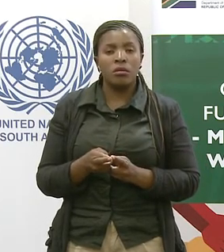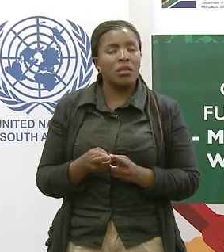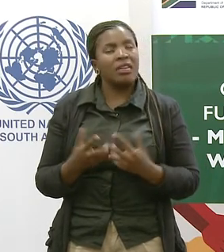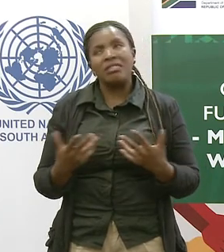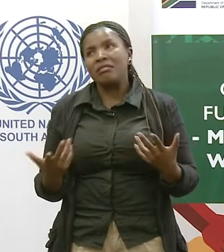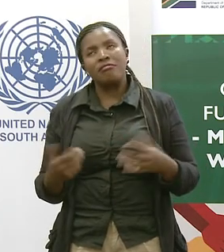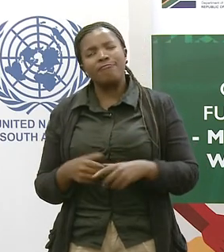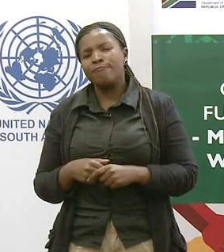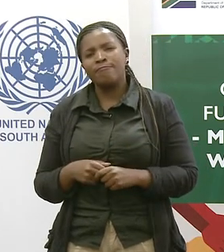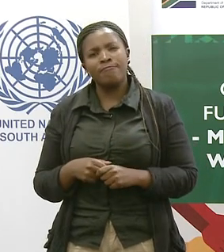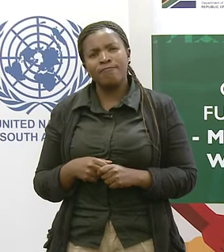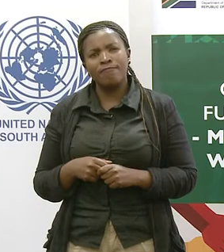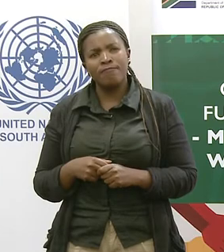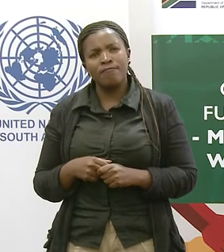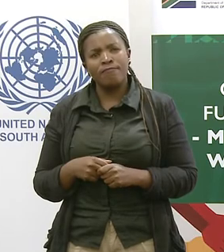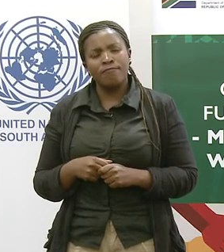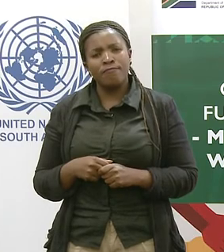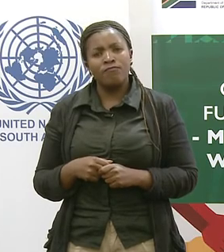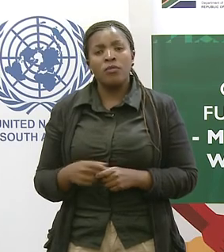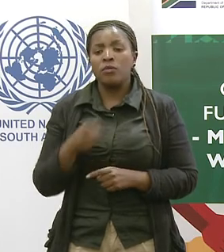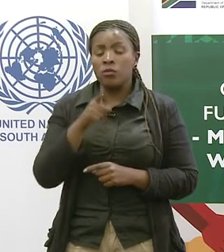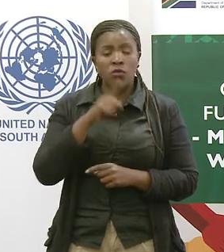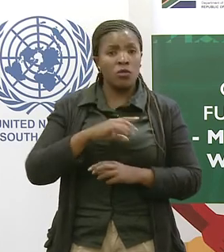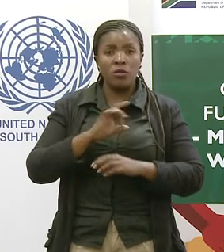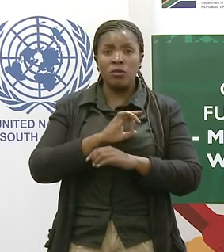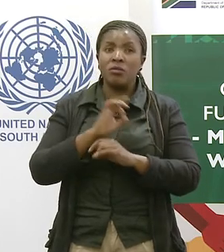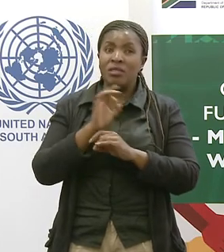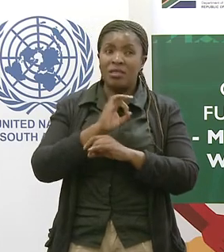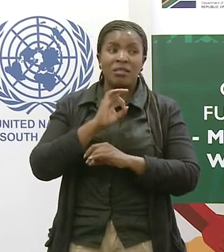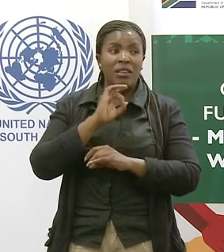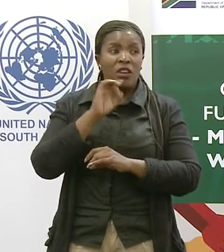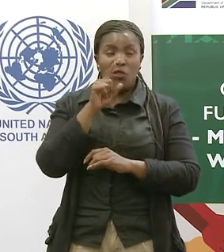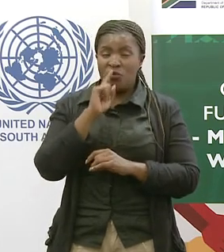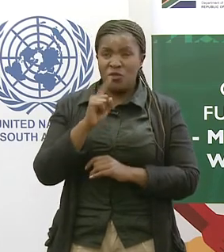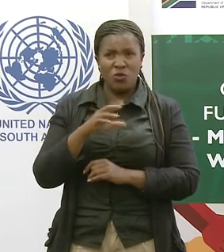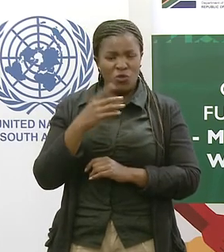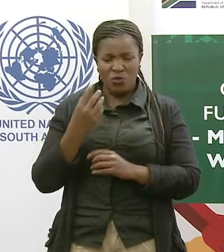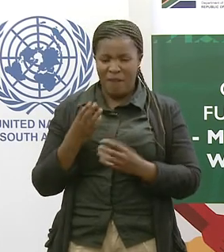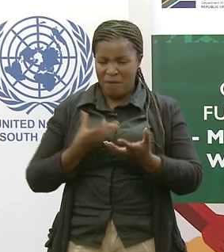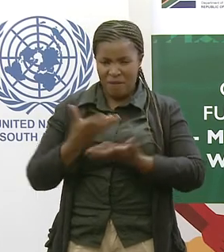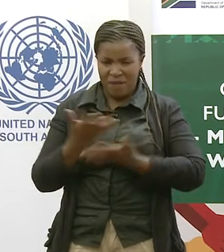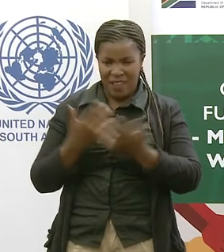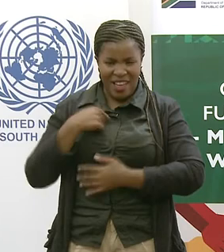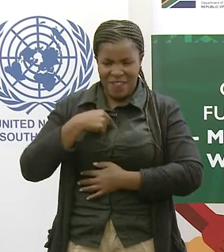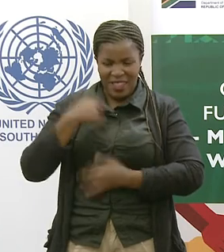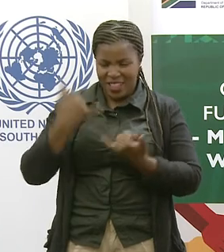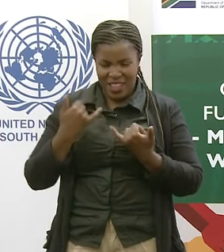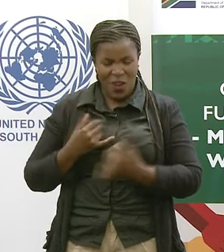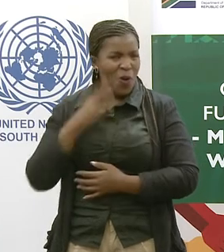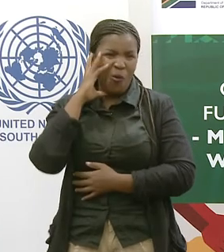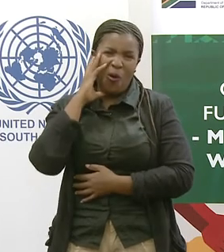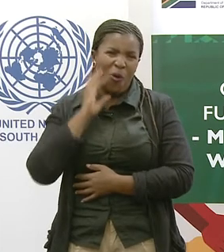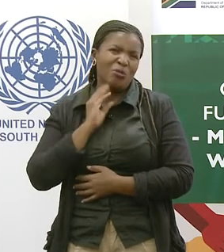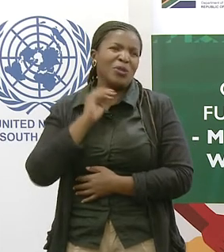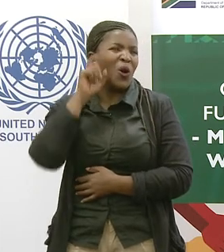see, this is where you realize you are old in the room, because you know, the